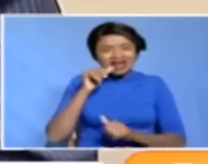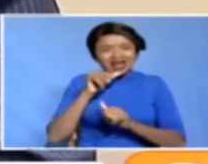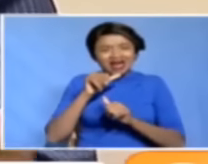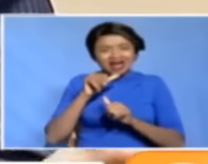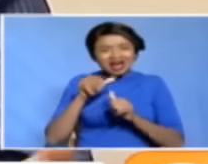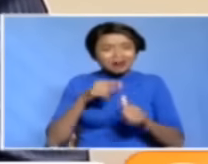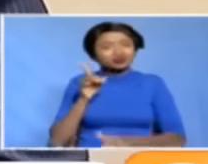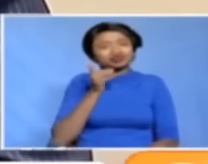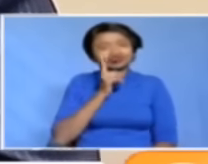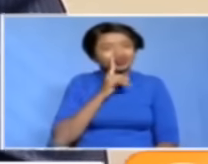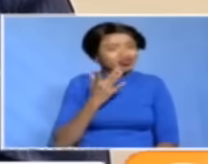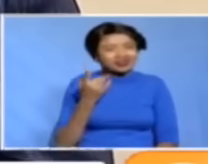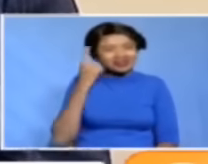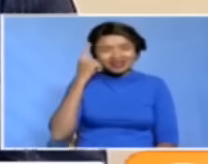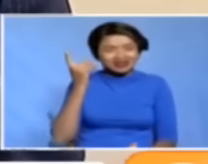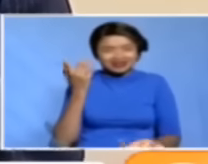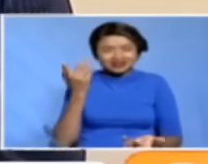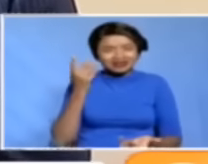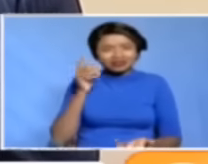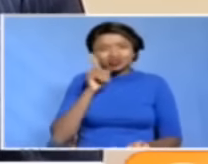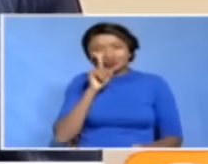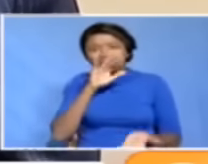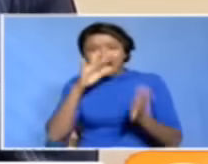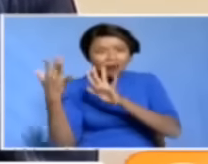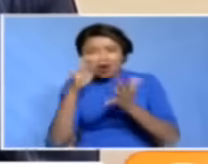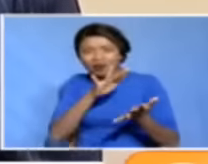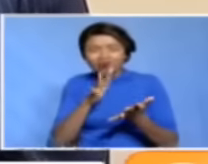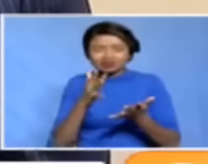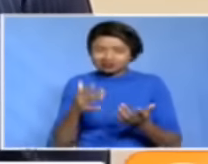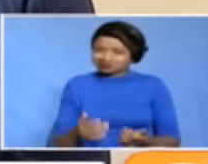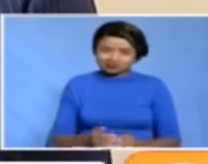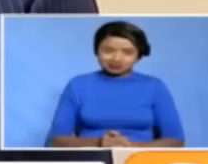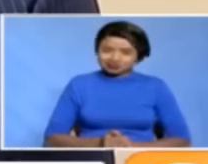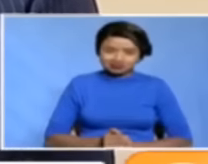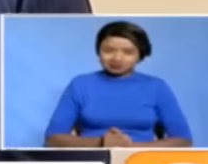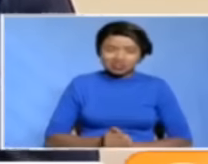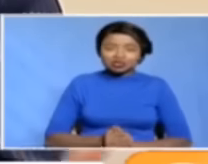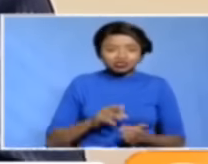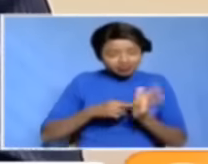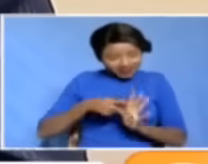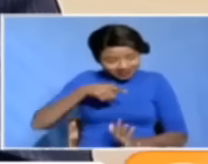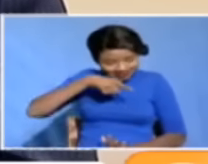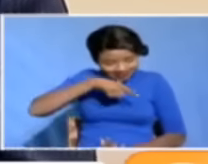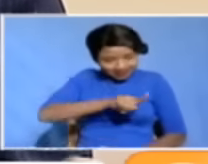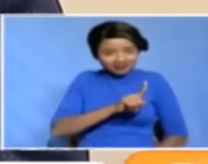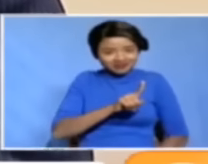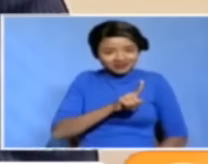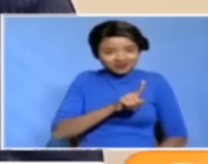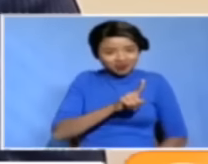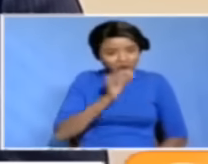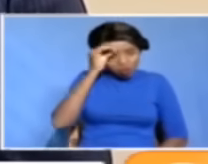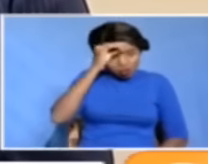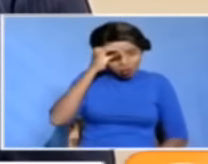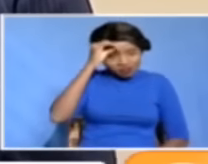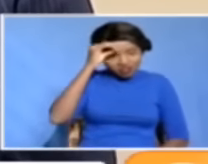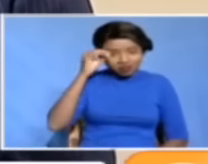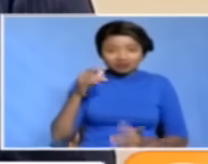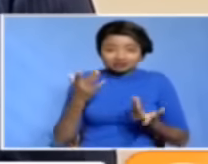No, he said about tomorrow. About 2022. So that is he spoke in his capacity. So it's about him. Honorable Duale can